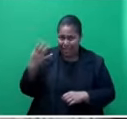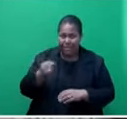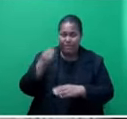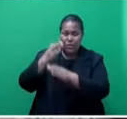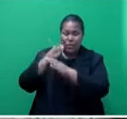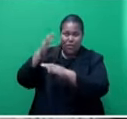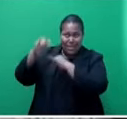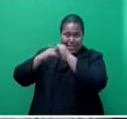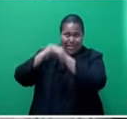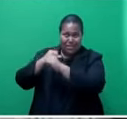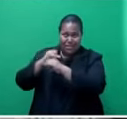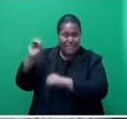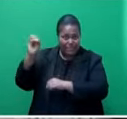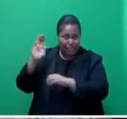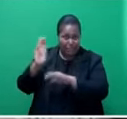have zero balances.